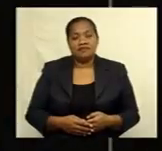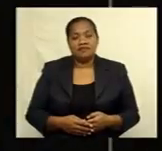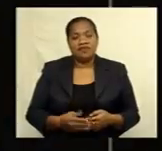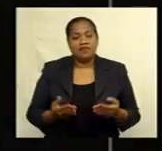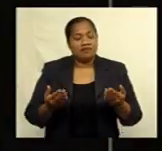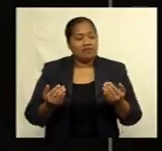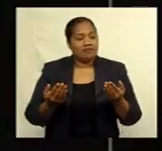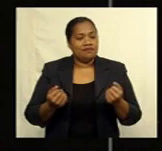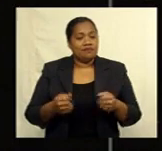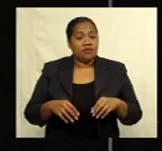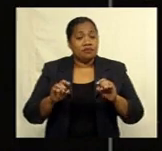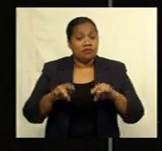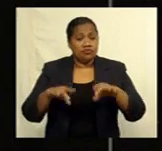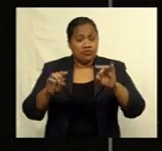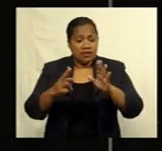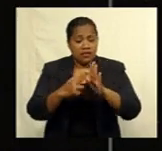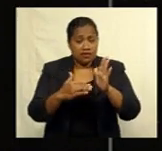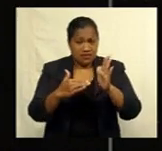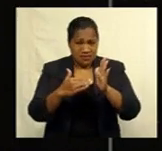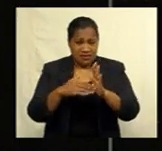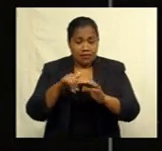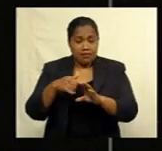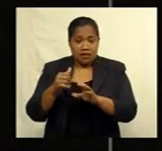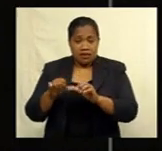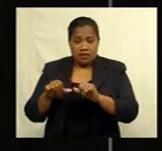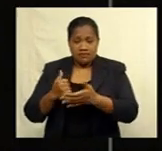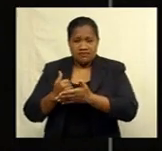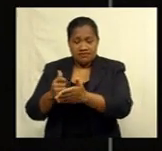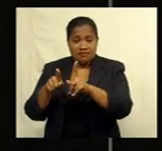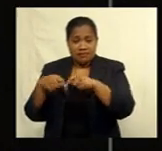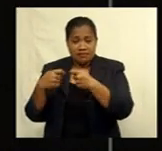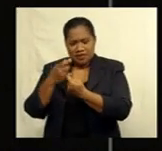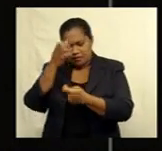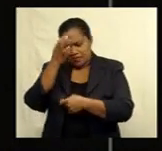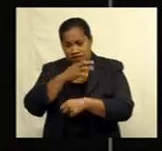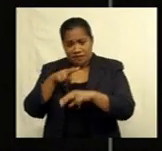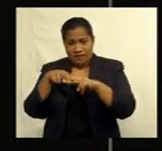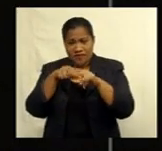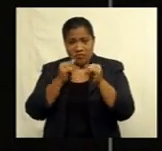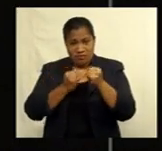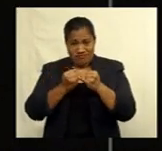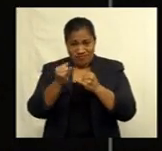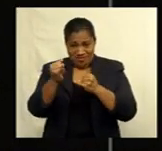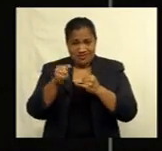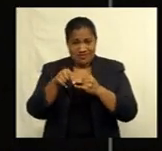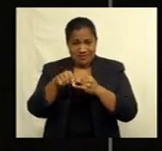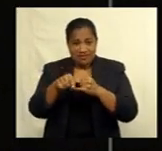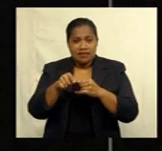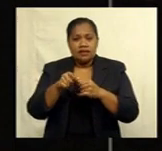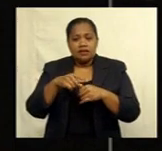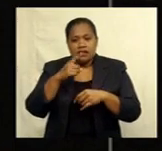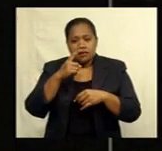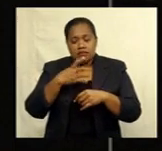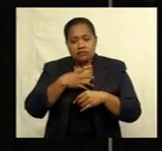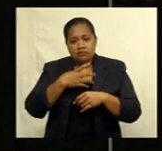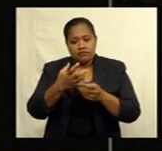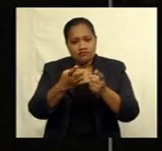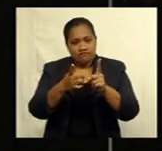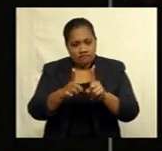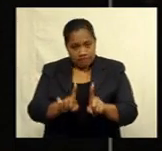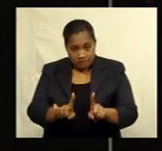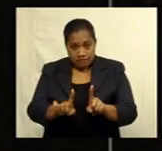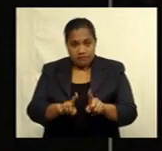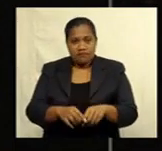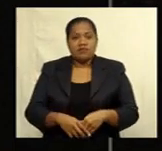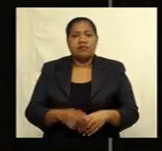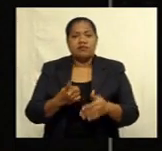Welcome back. The Australia and New Zealand medical assistance team believes Fiji's worst case scenario would have been more deaths and a strained